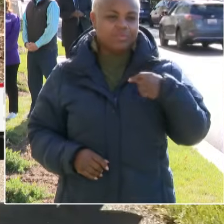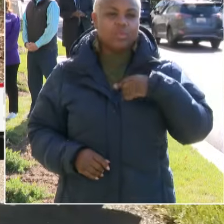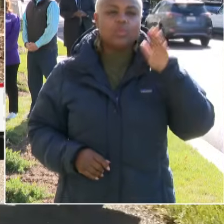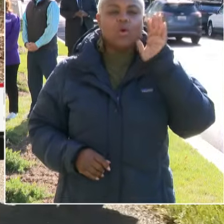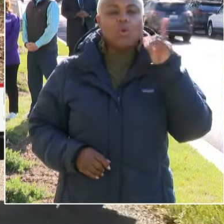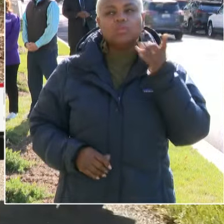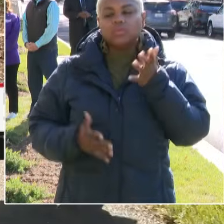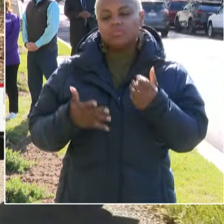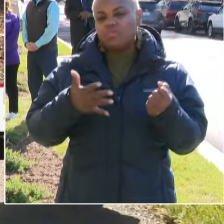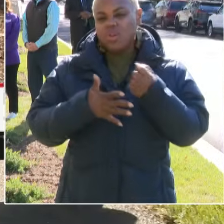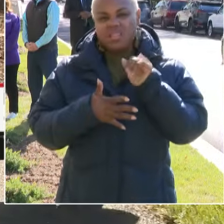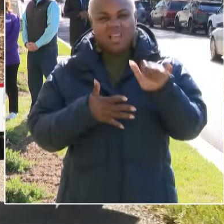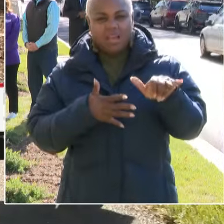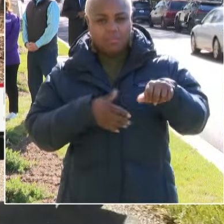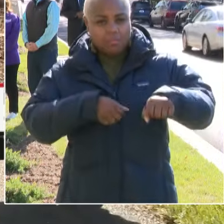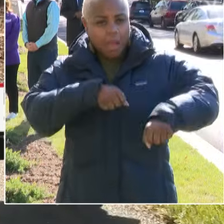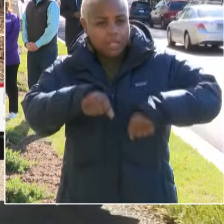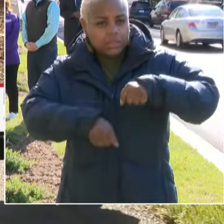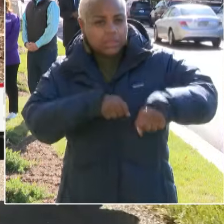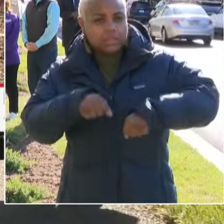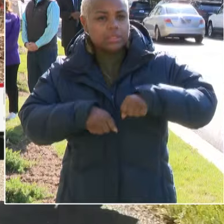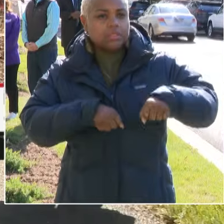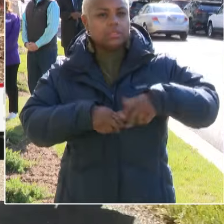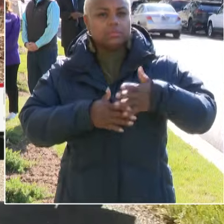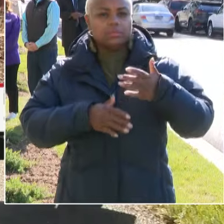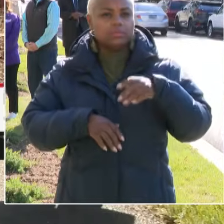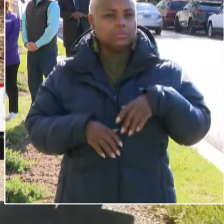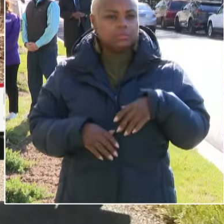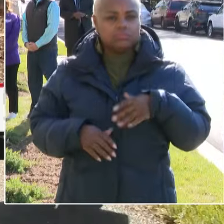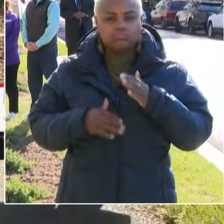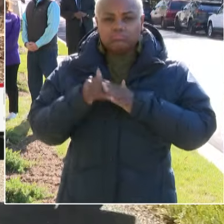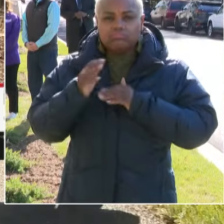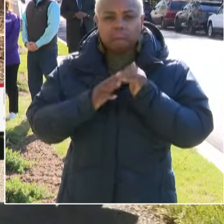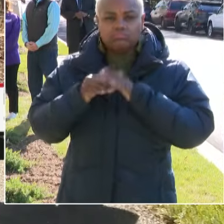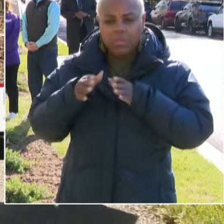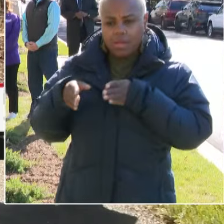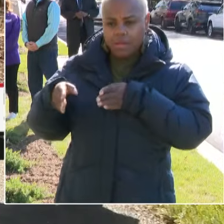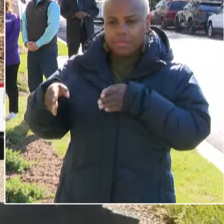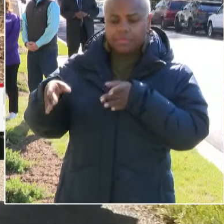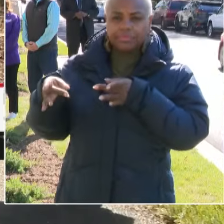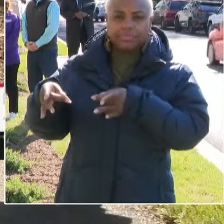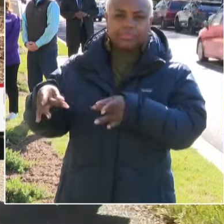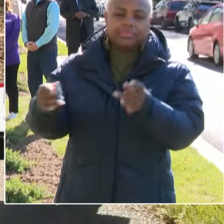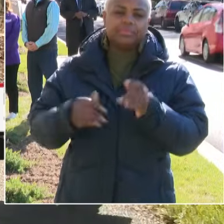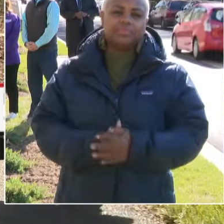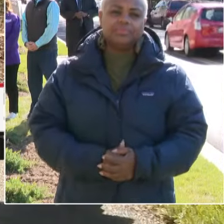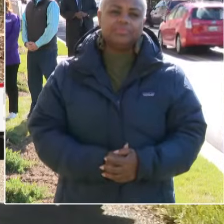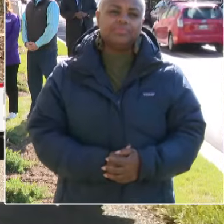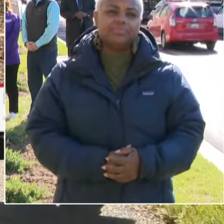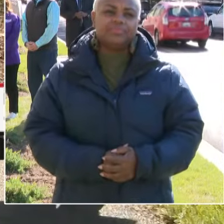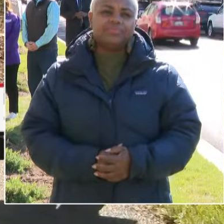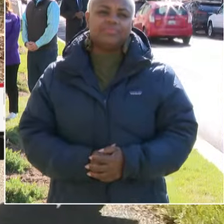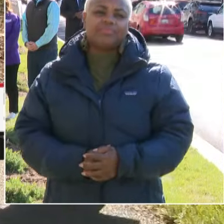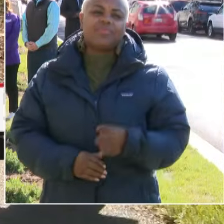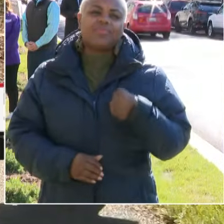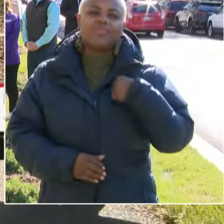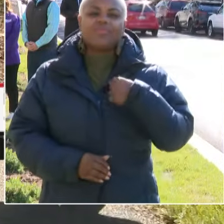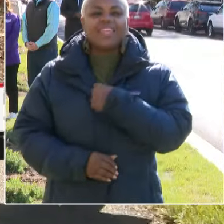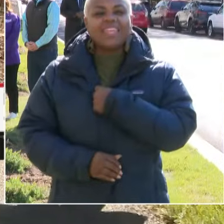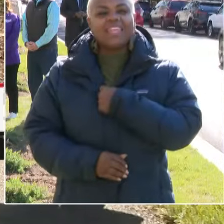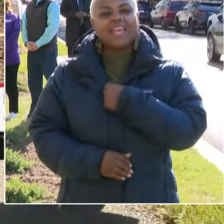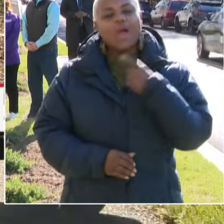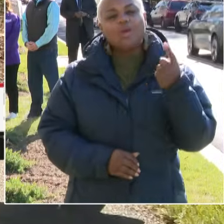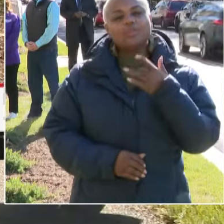helps connect riders to the MBT. Thanks to the mayor's leadership, we continue to invest in expanding mobility options for